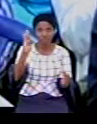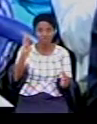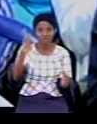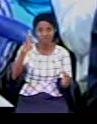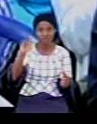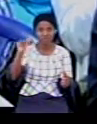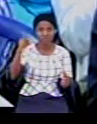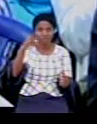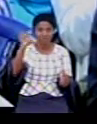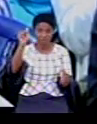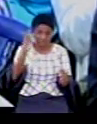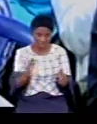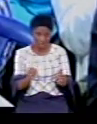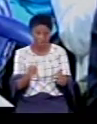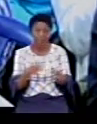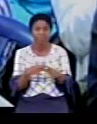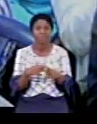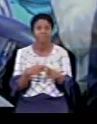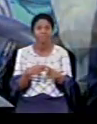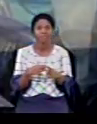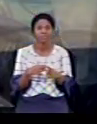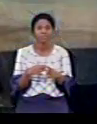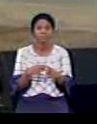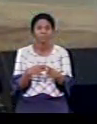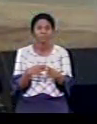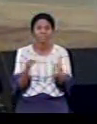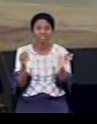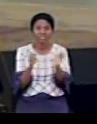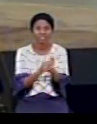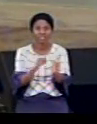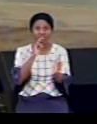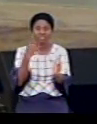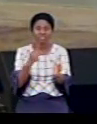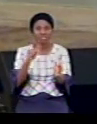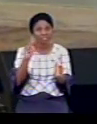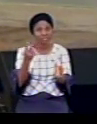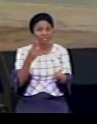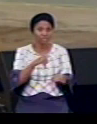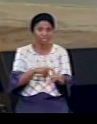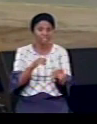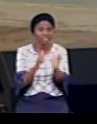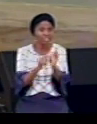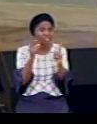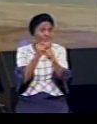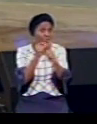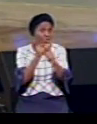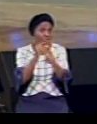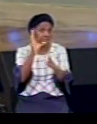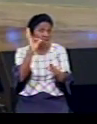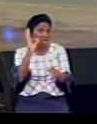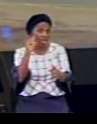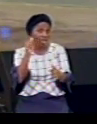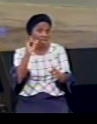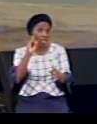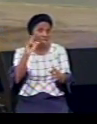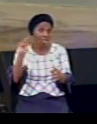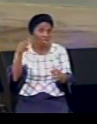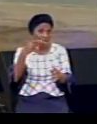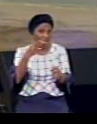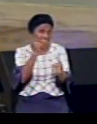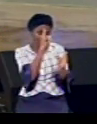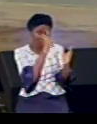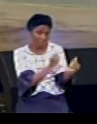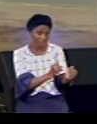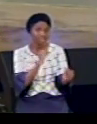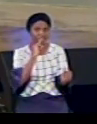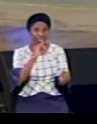Faith of Abraham. That's the second time that word faith is mentioned.